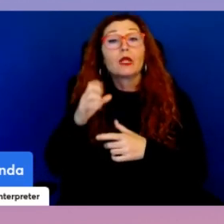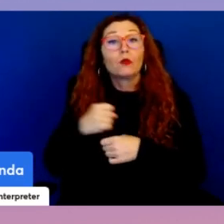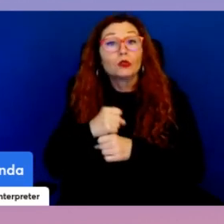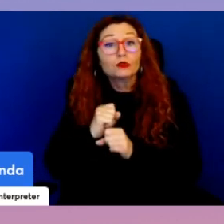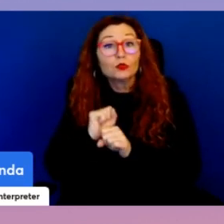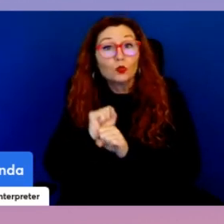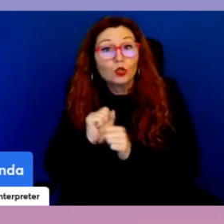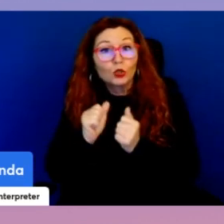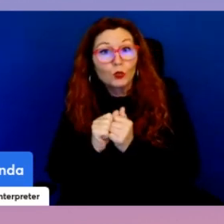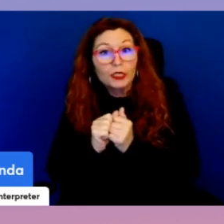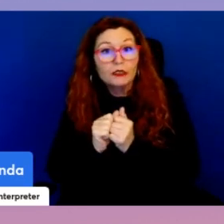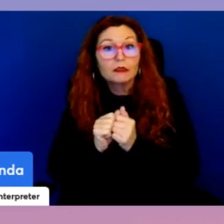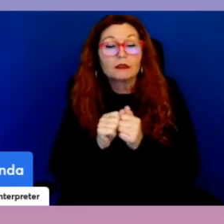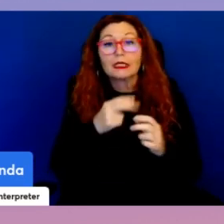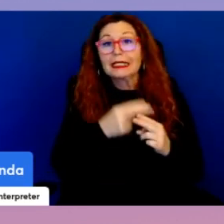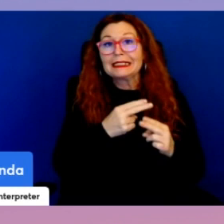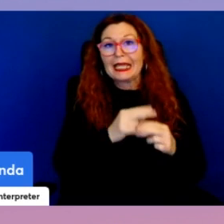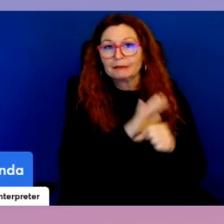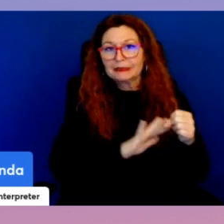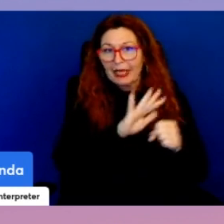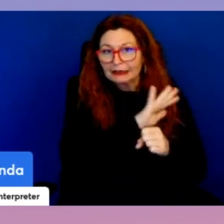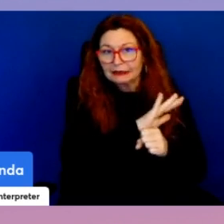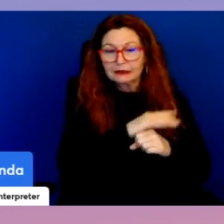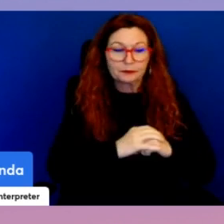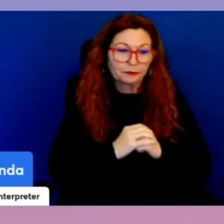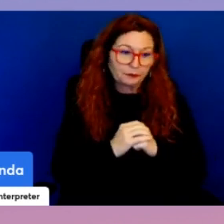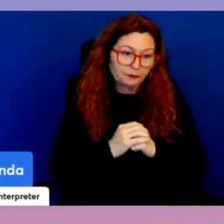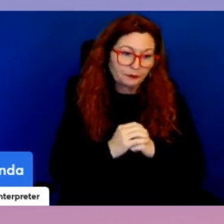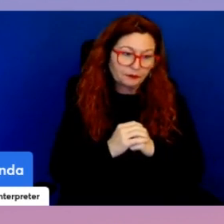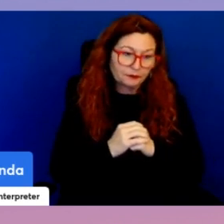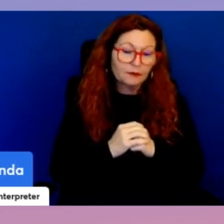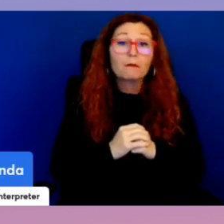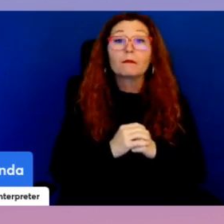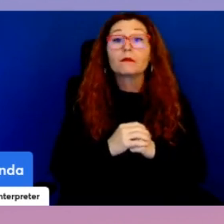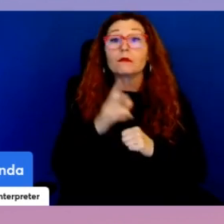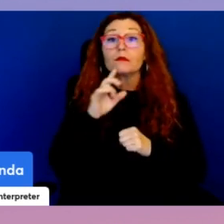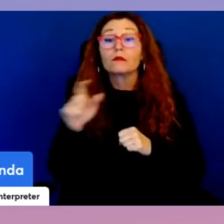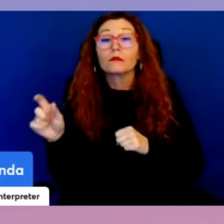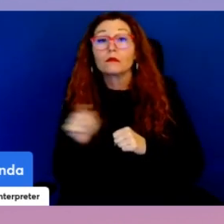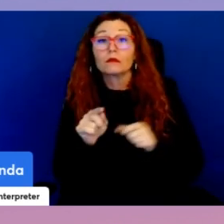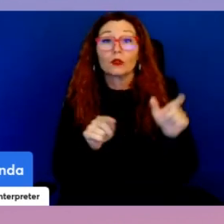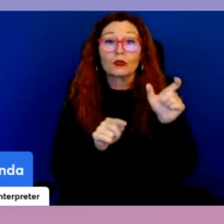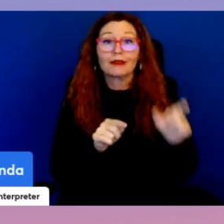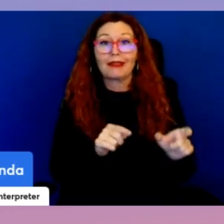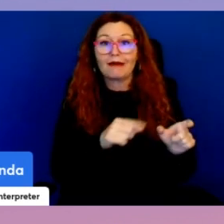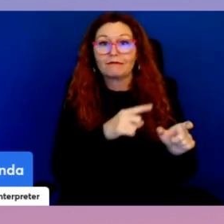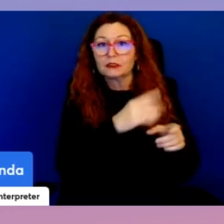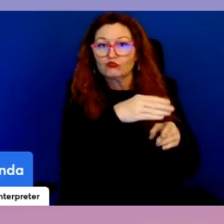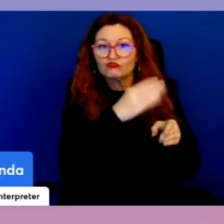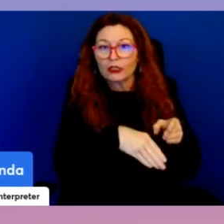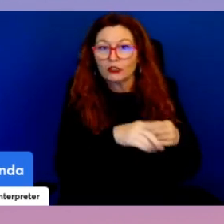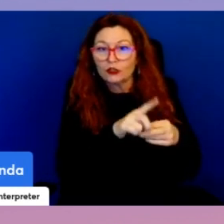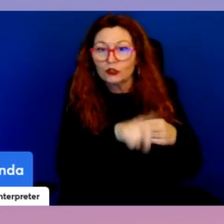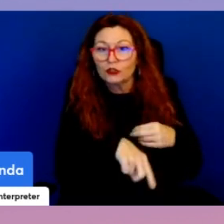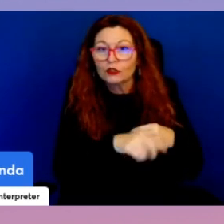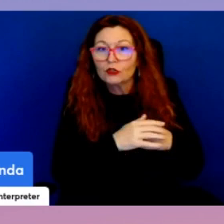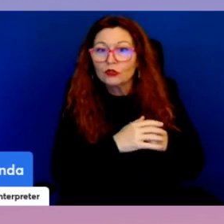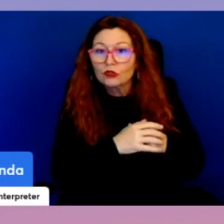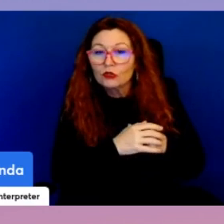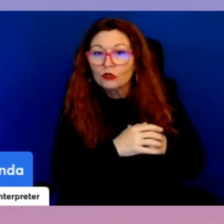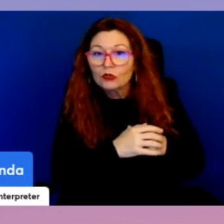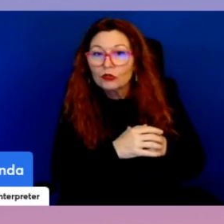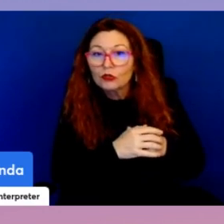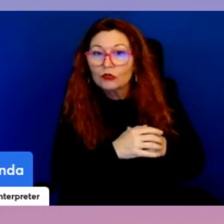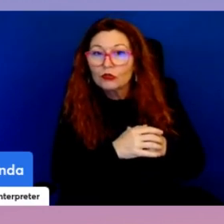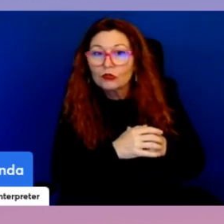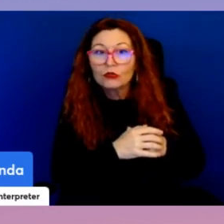with namespaces. Let's render this on the left here so we can see a bit better. And I'll